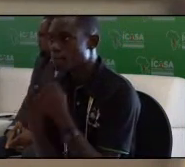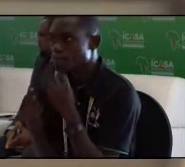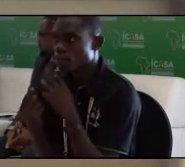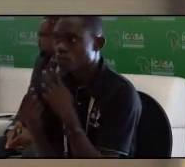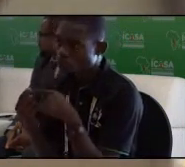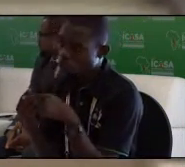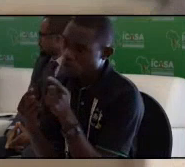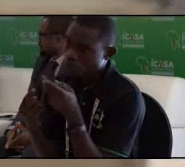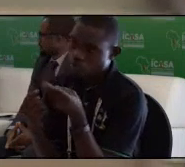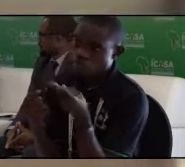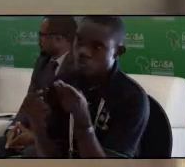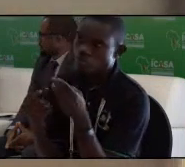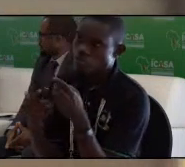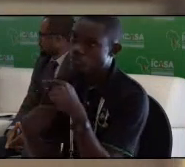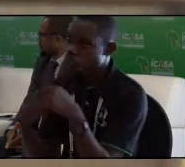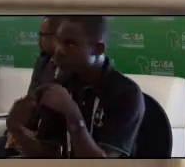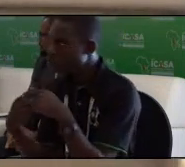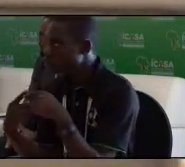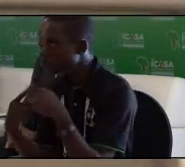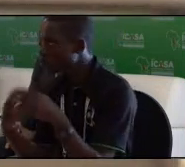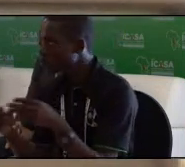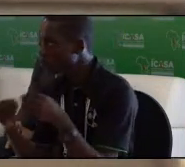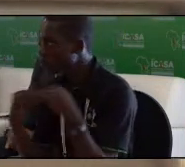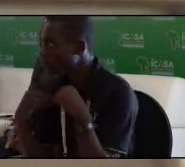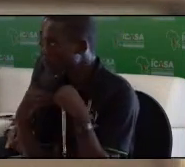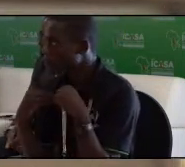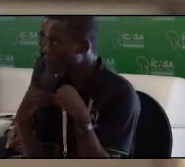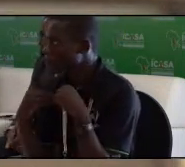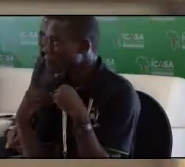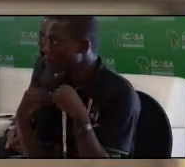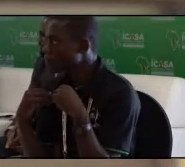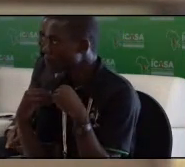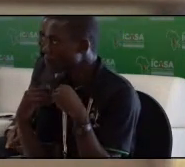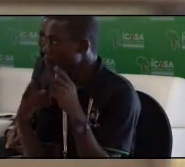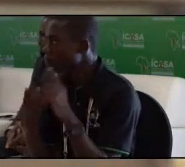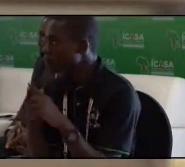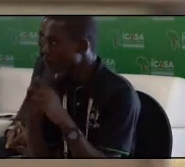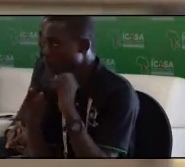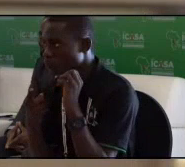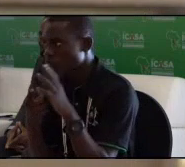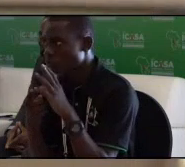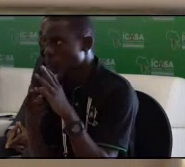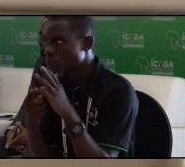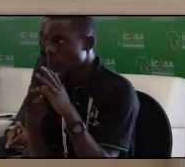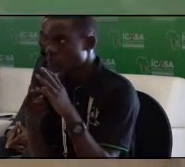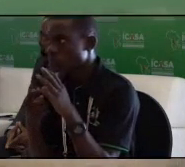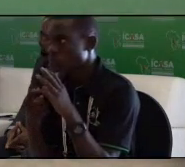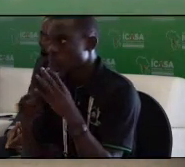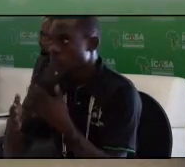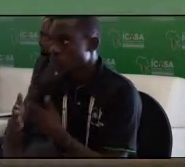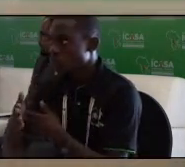supermarkets so that people, as they're shopping around, they can just pick a product. And so the